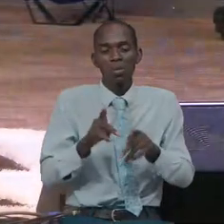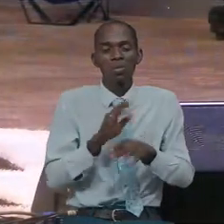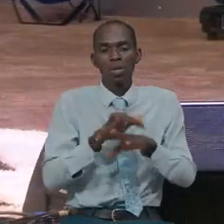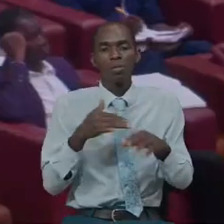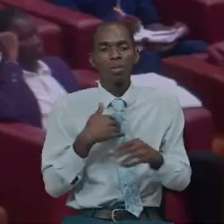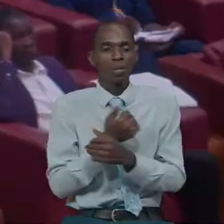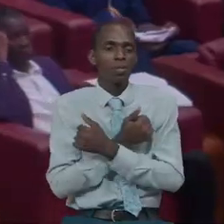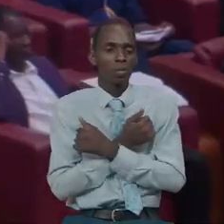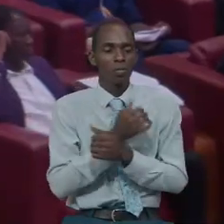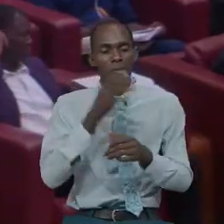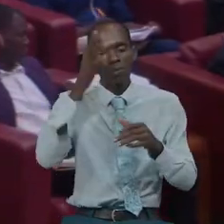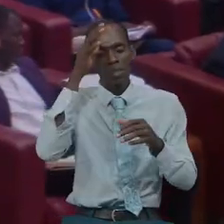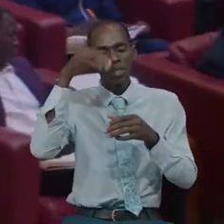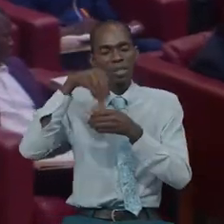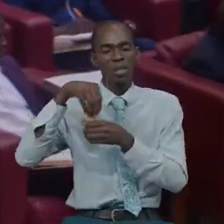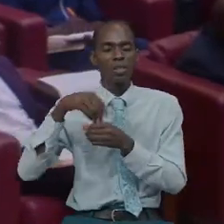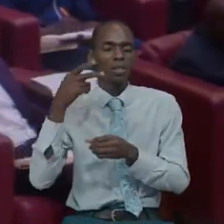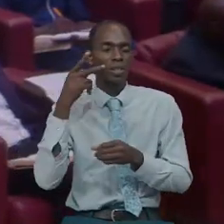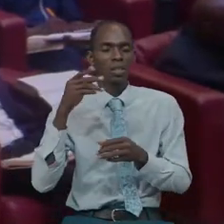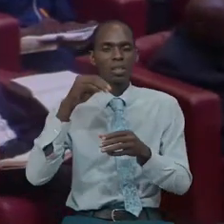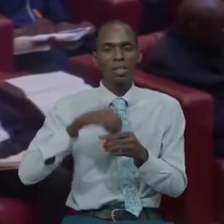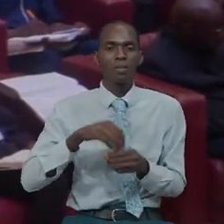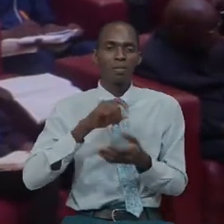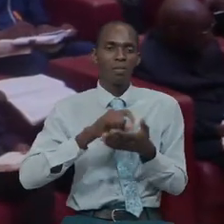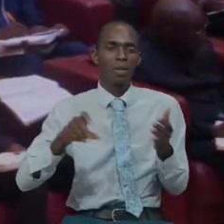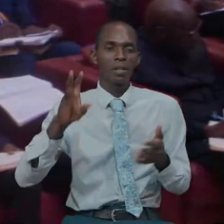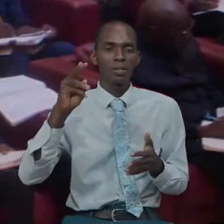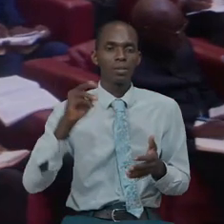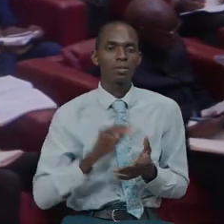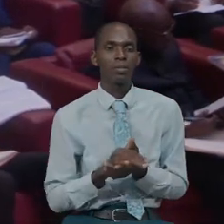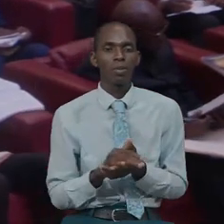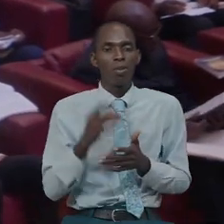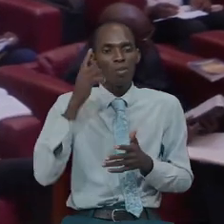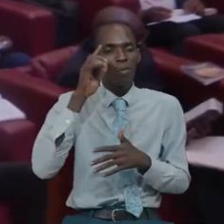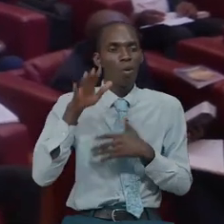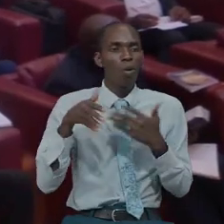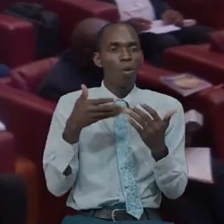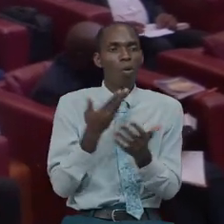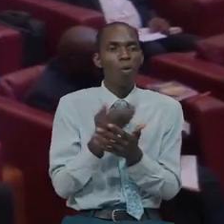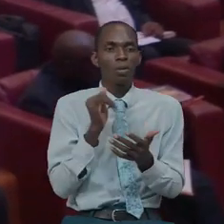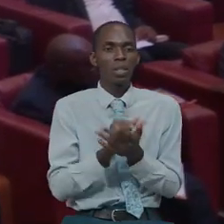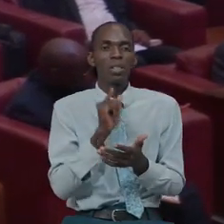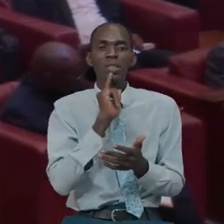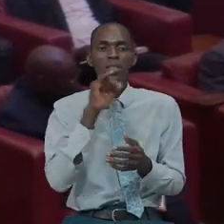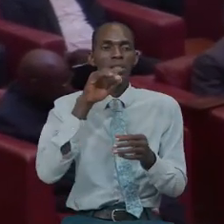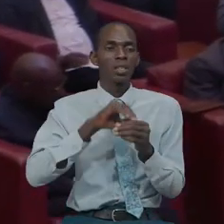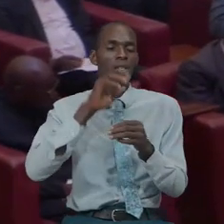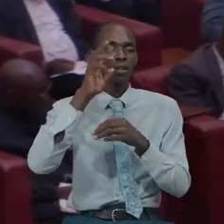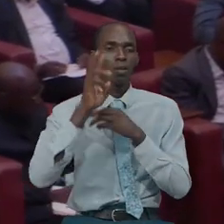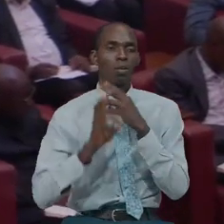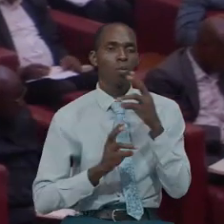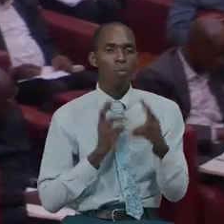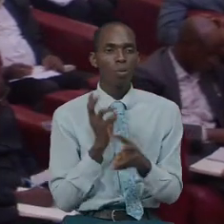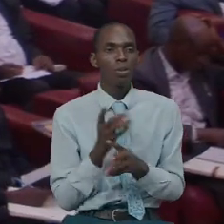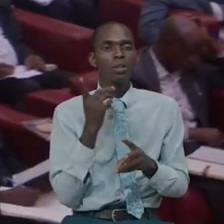16. In verse 16, it tells us, for all that is in the world, the lust of the